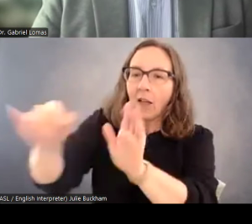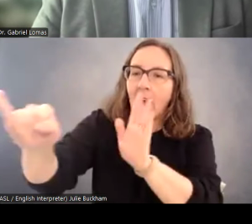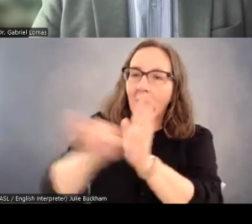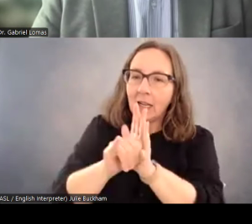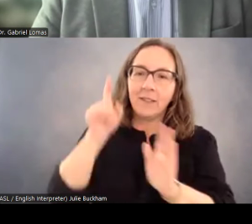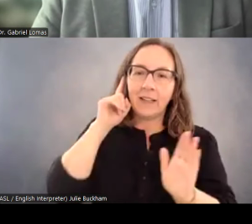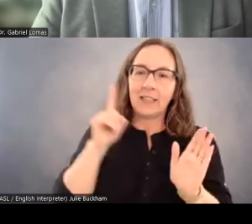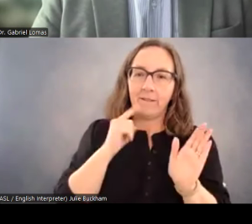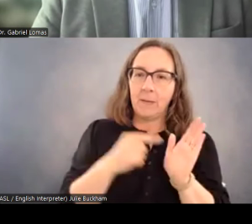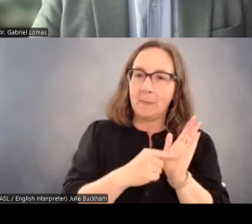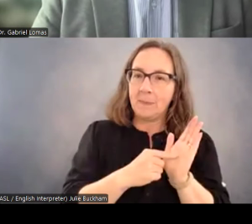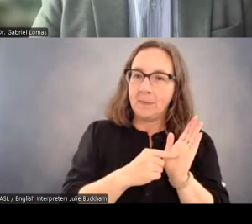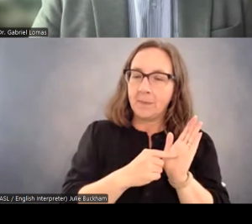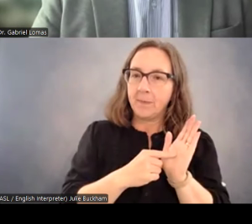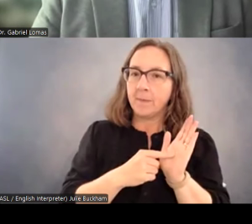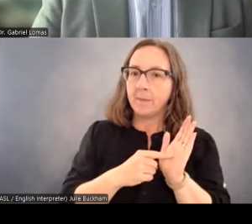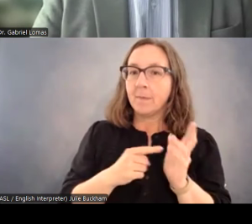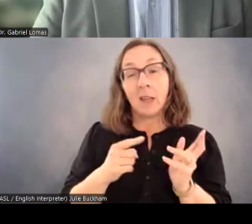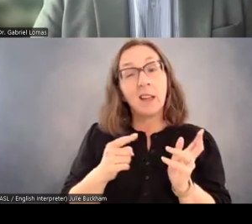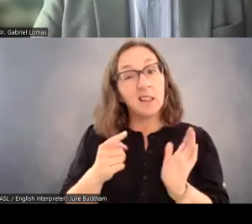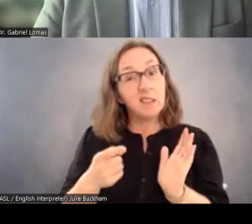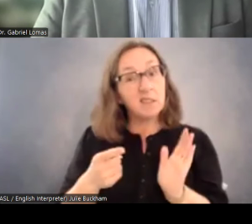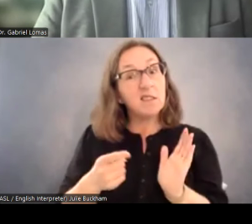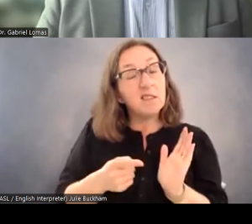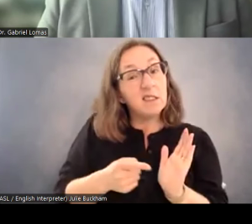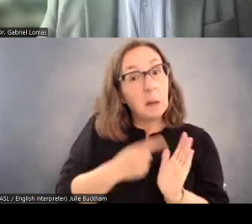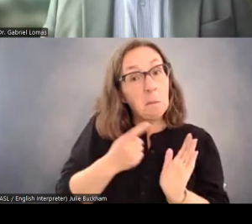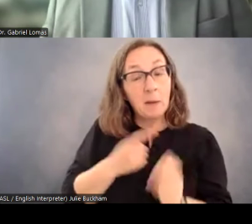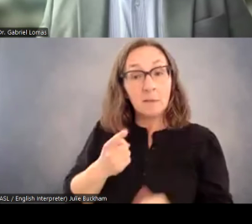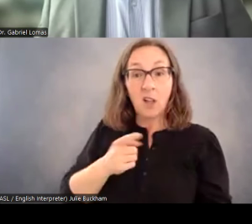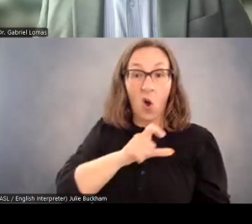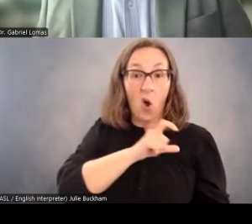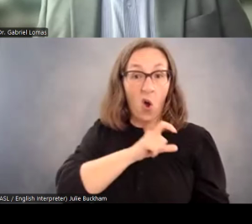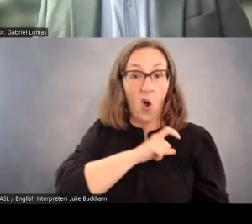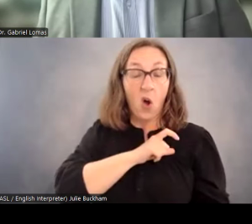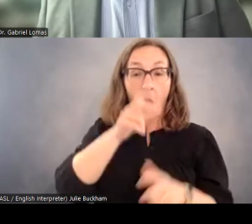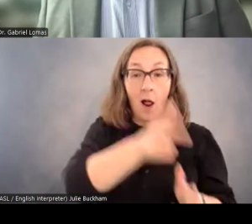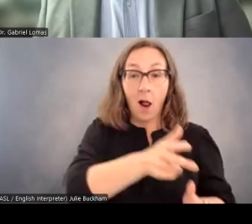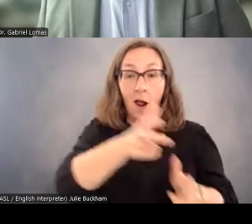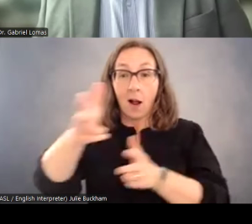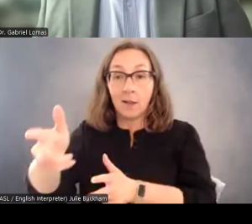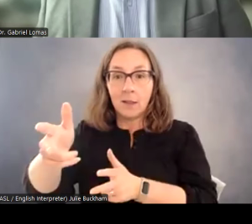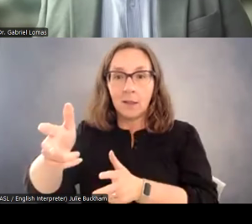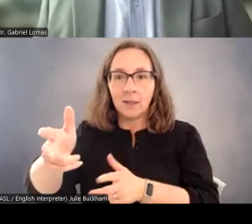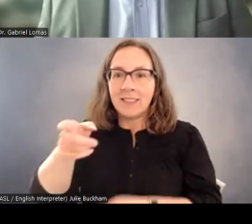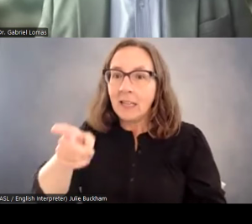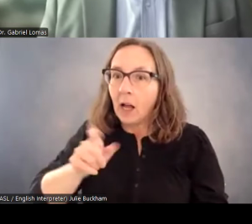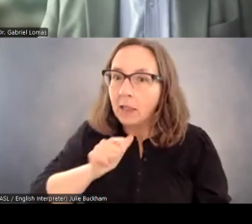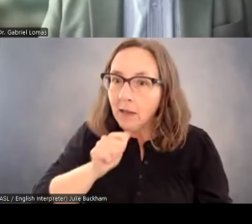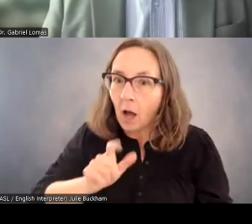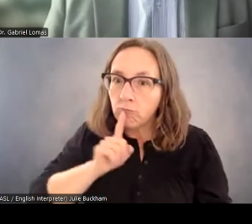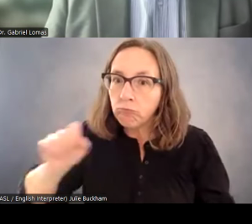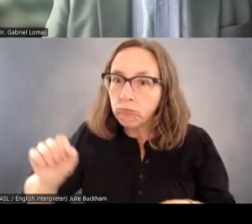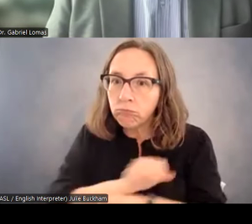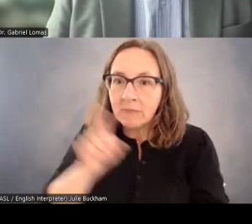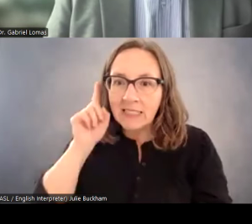individual. Because there are cases where officers stop a person and maybe they aren't actually deaf or hard